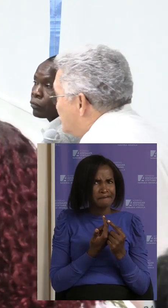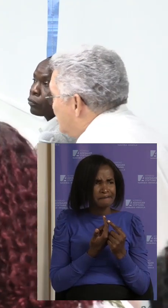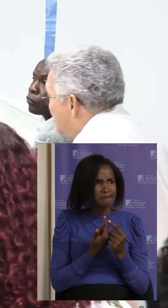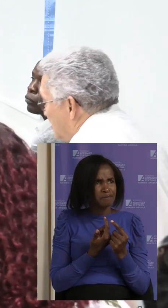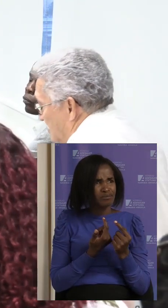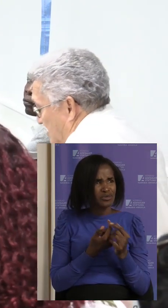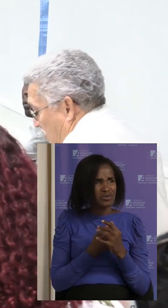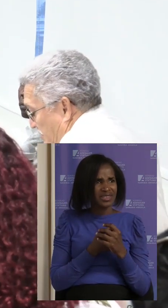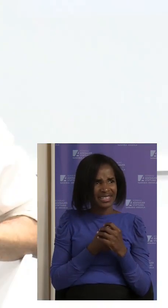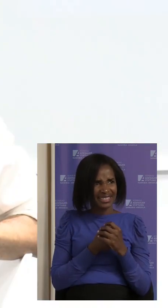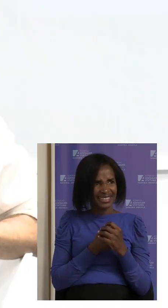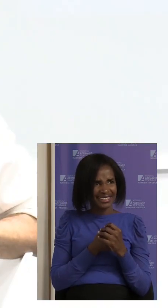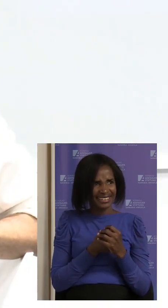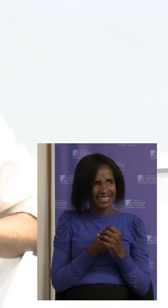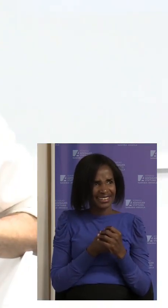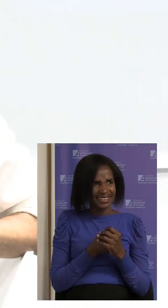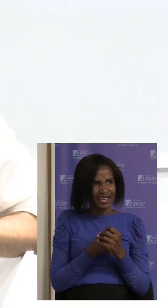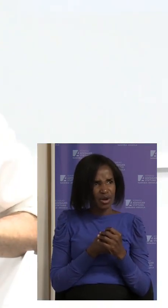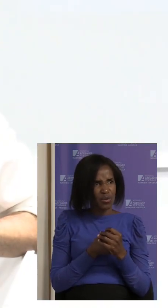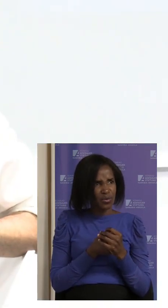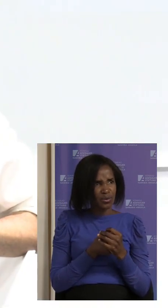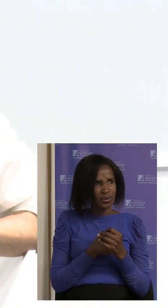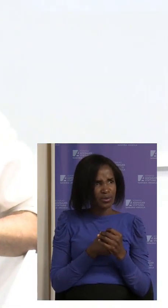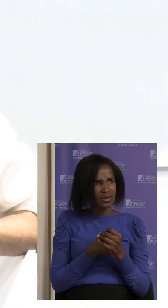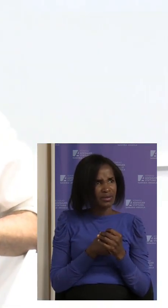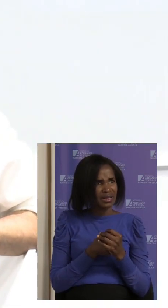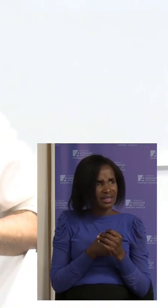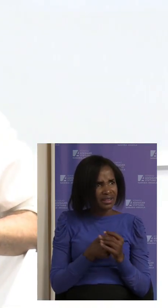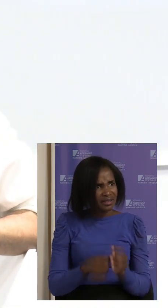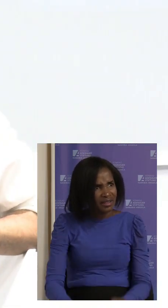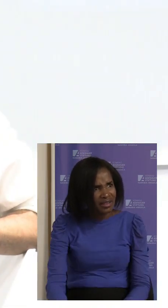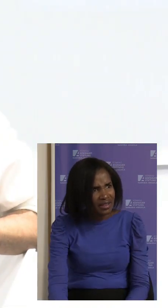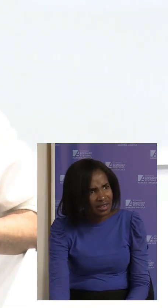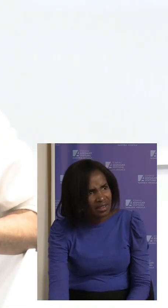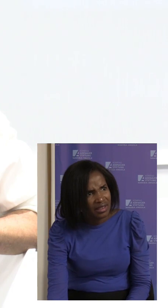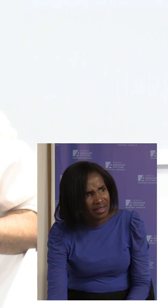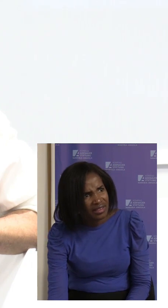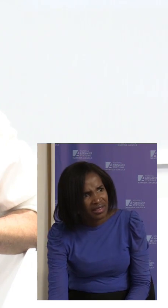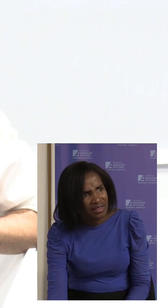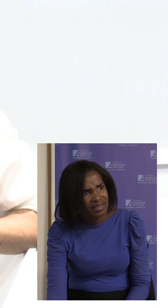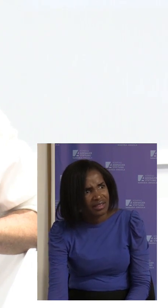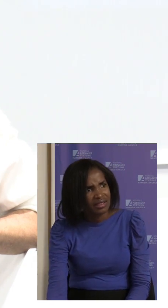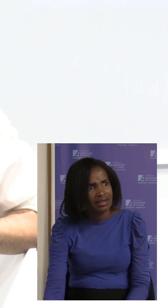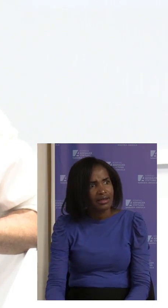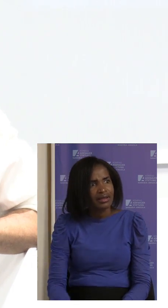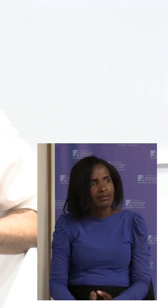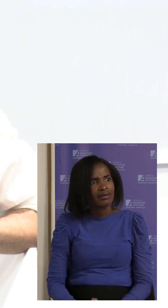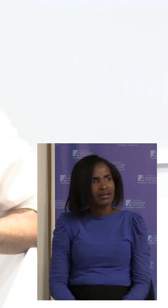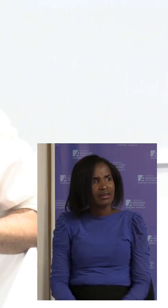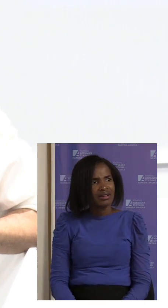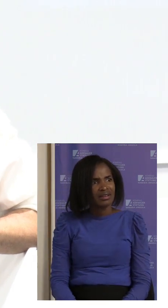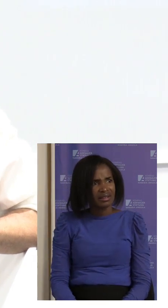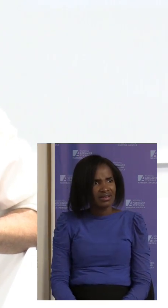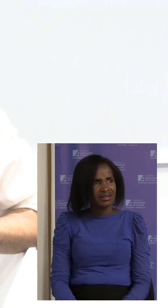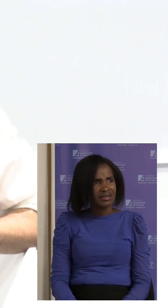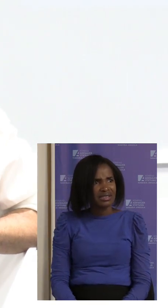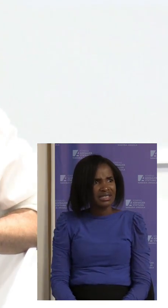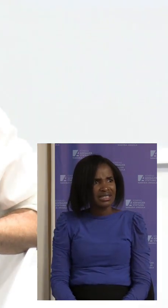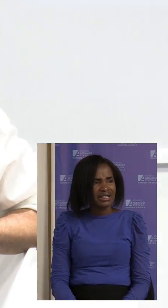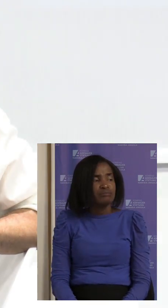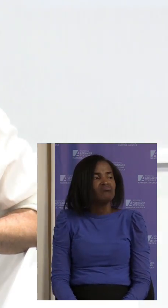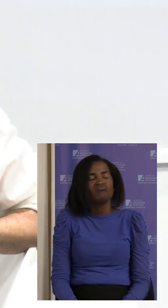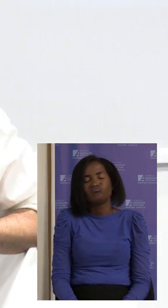Just two comments. The first one is, teachers are the facilitators of learning. And while